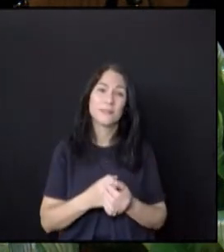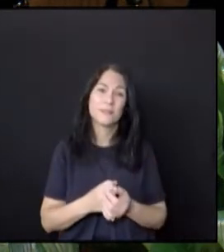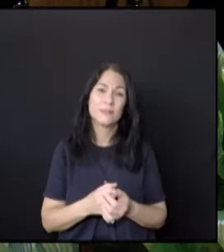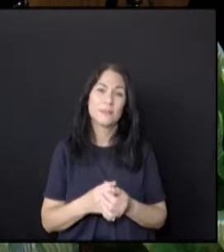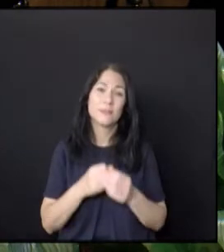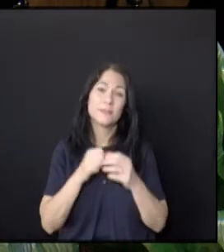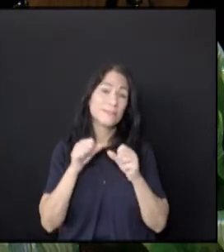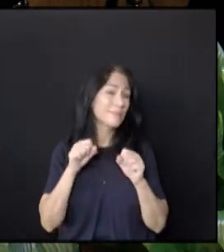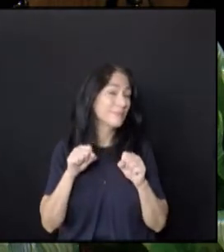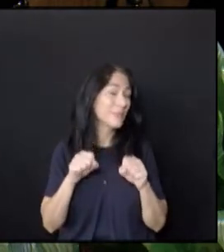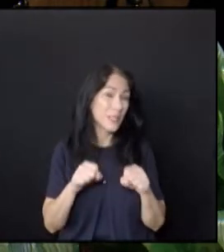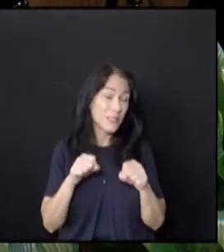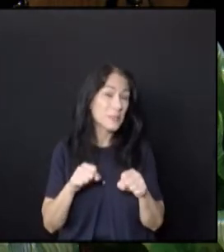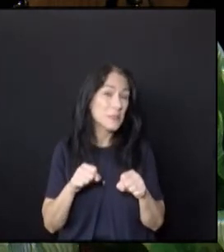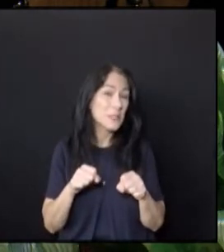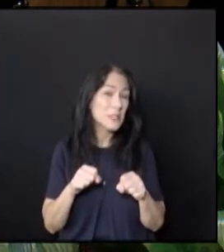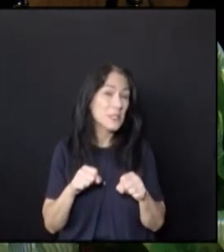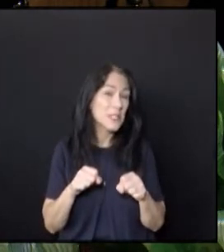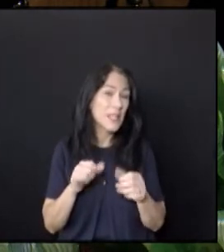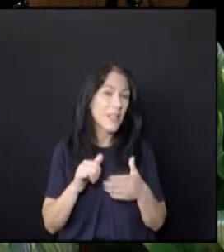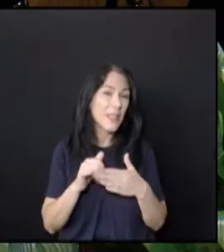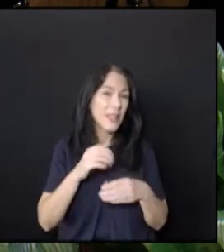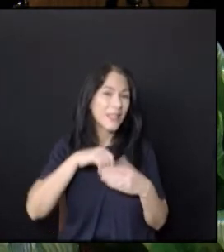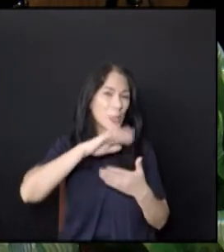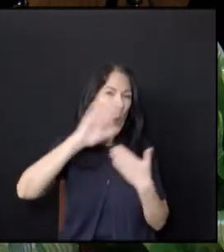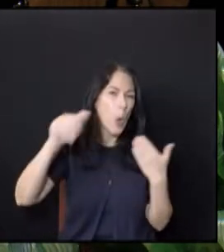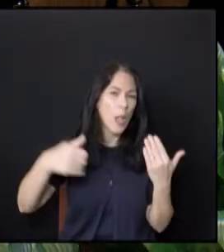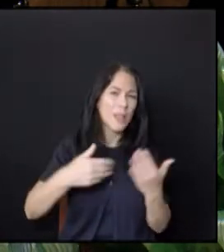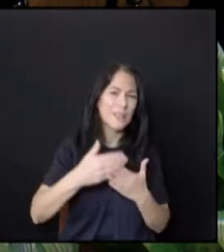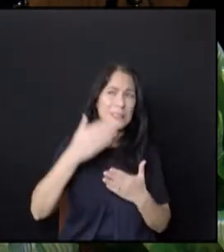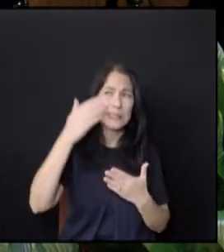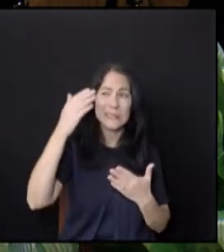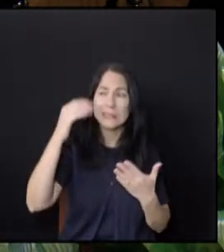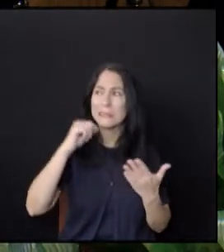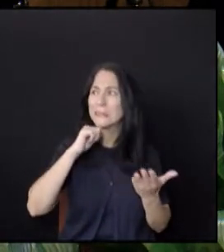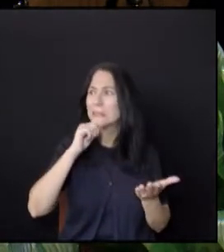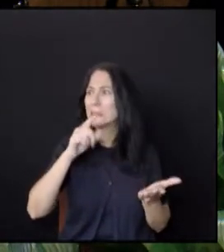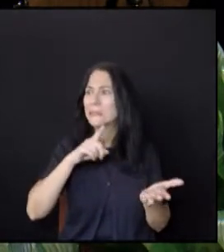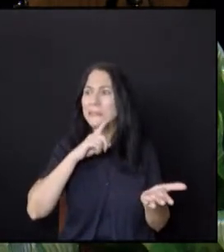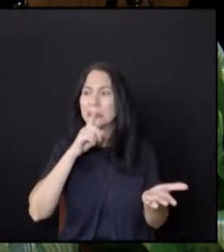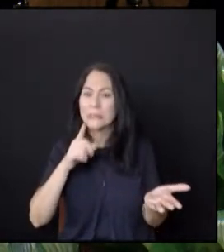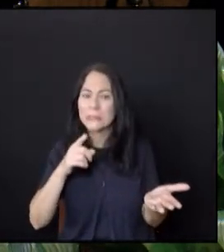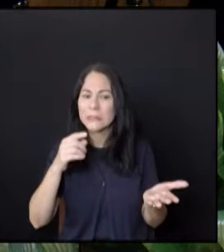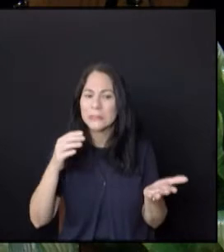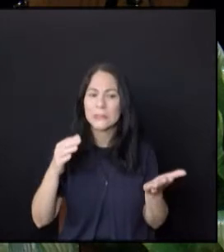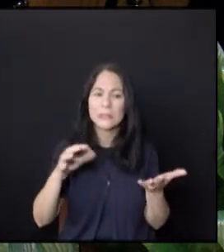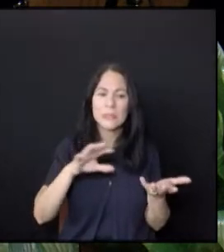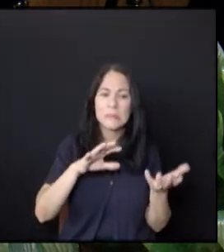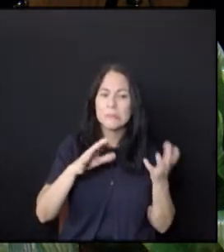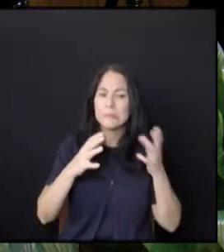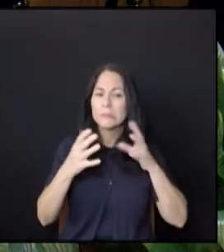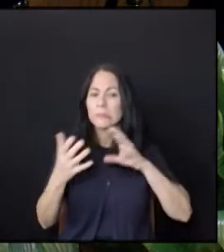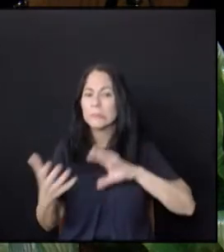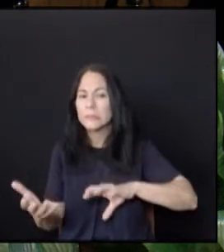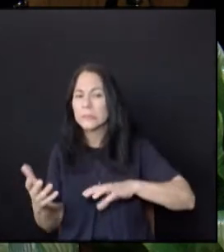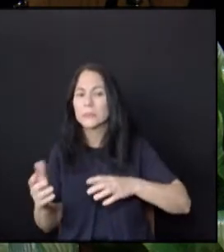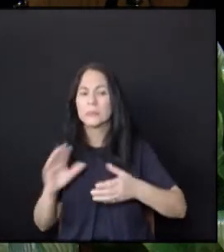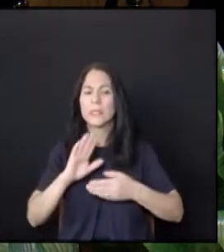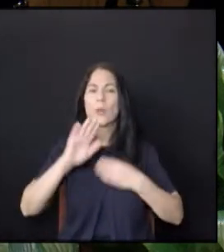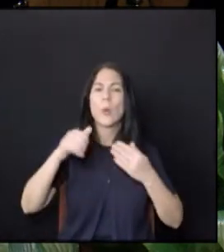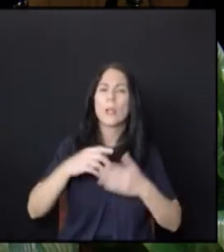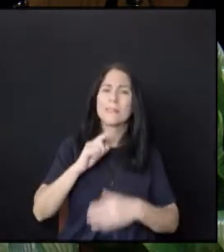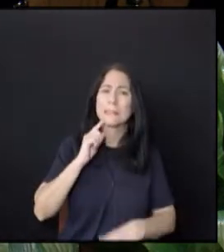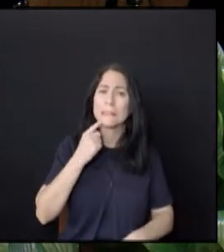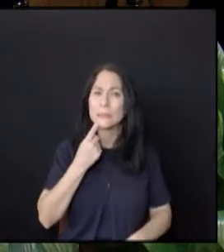Could it be? Could it be that in all this uncertainty, in all this disruption, in all our disappointments, and in